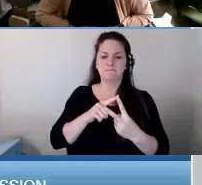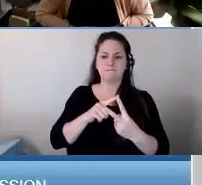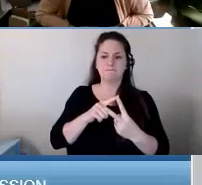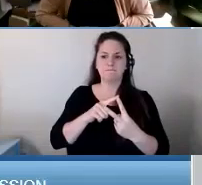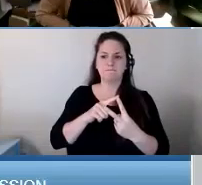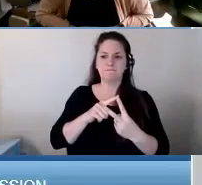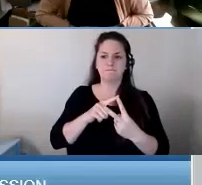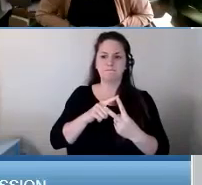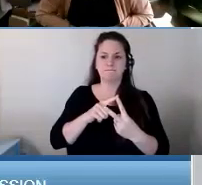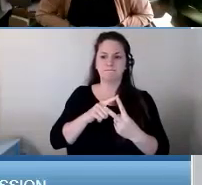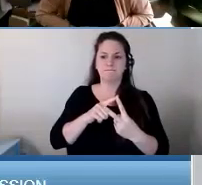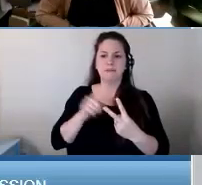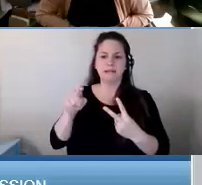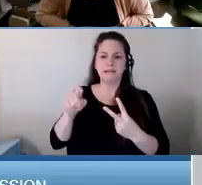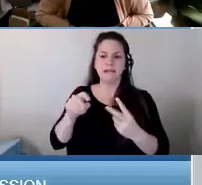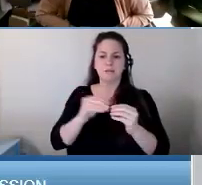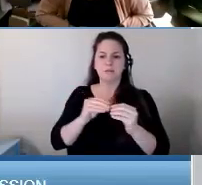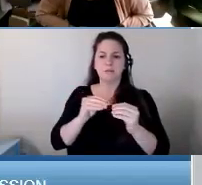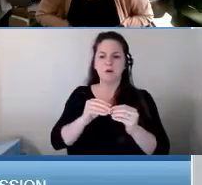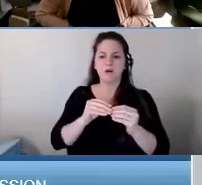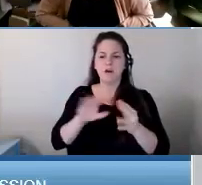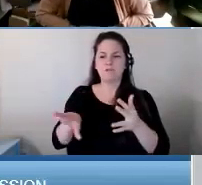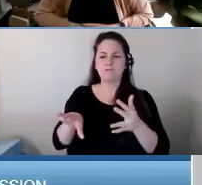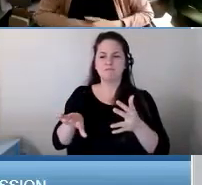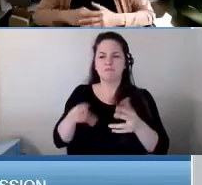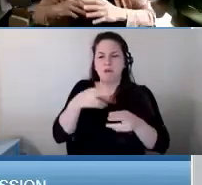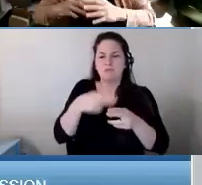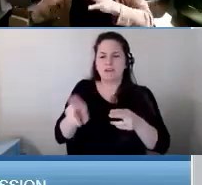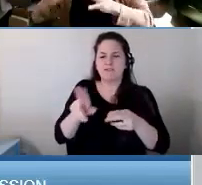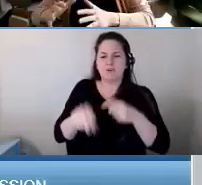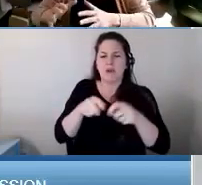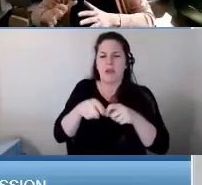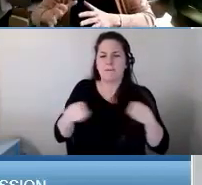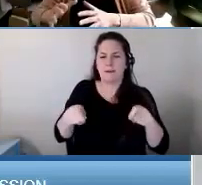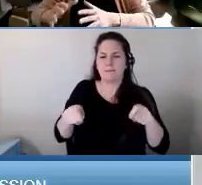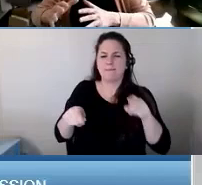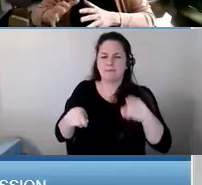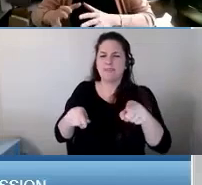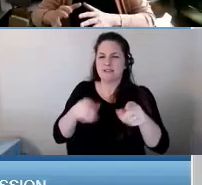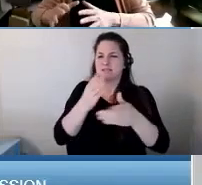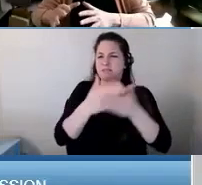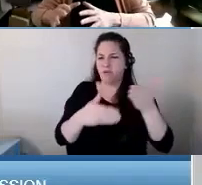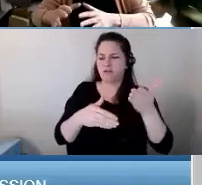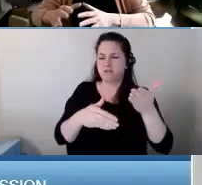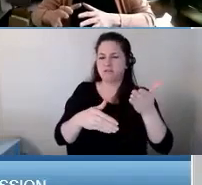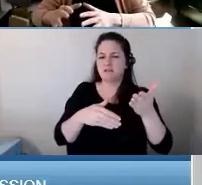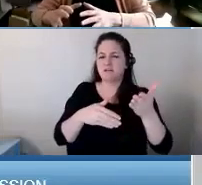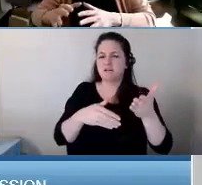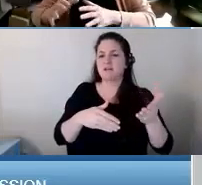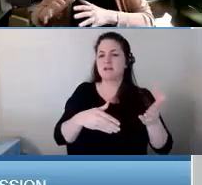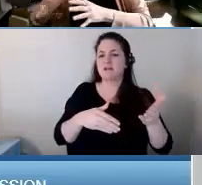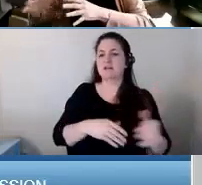having a little bit of a brief wrap up with Isaac of this part with the following